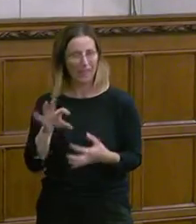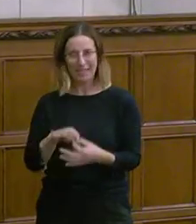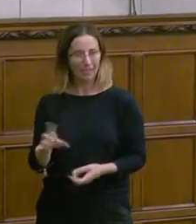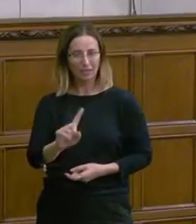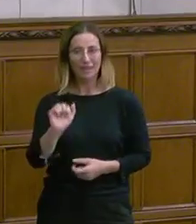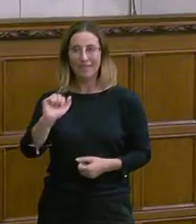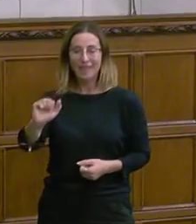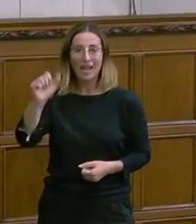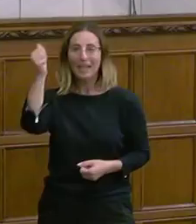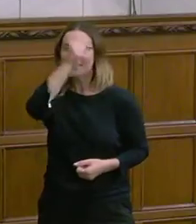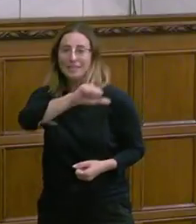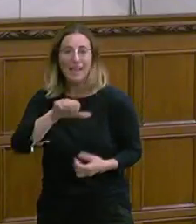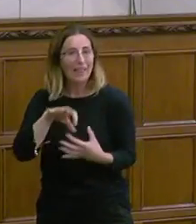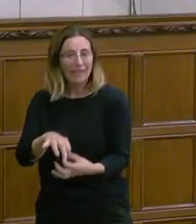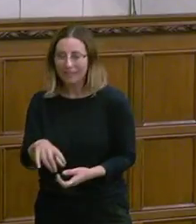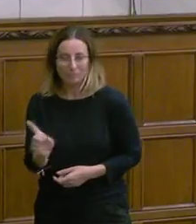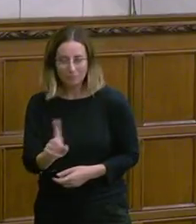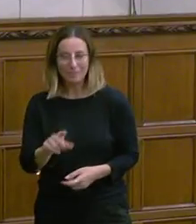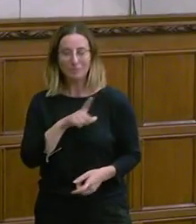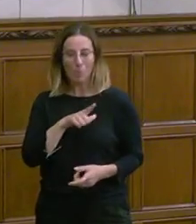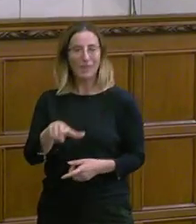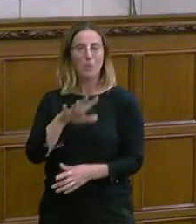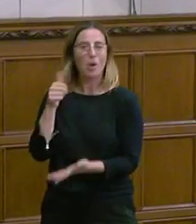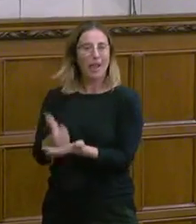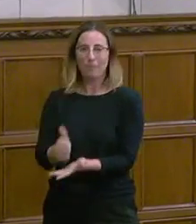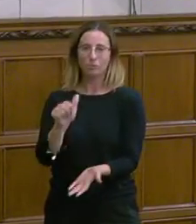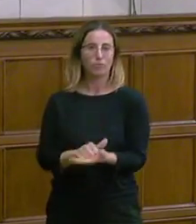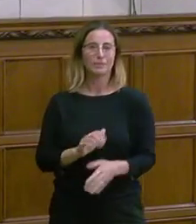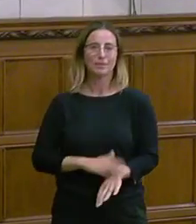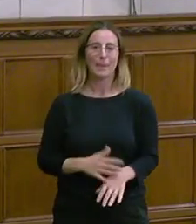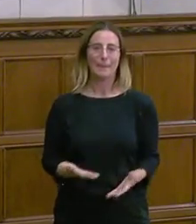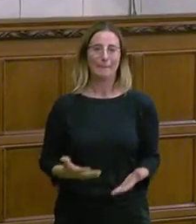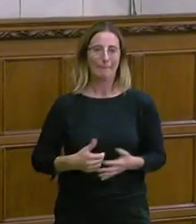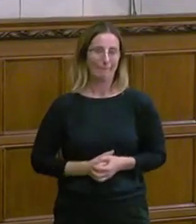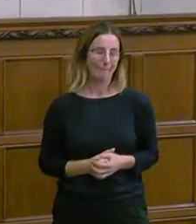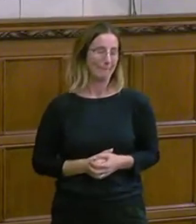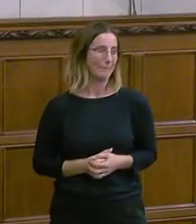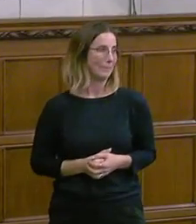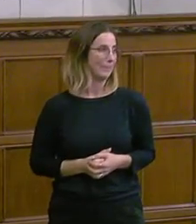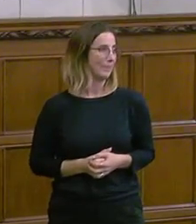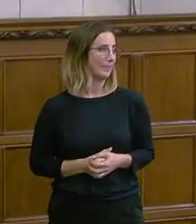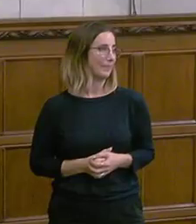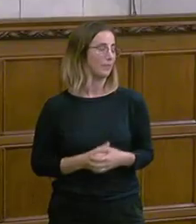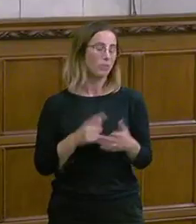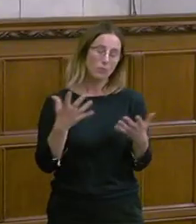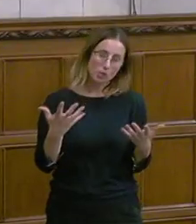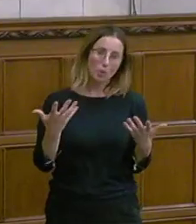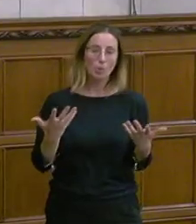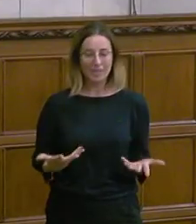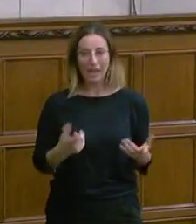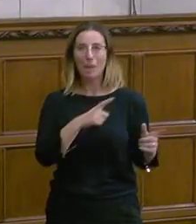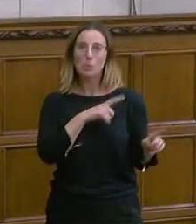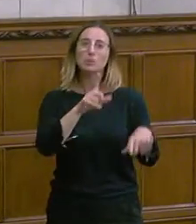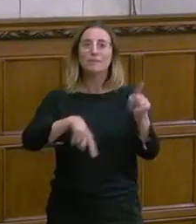of deafness, and they weren't helped at the right times. So to know, because of various